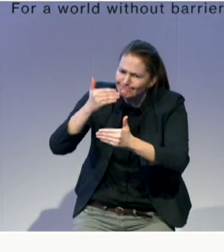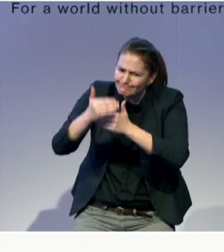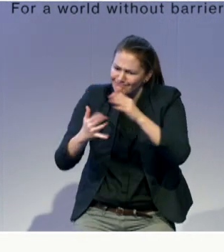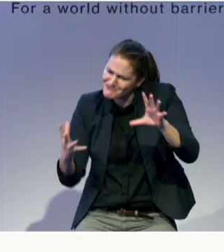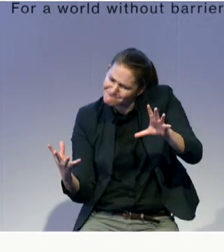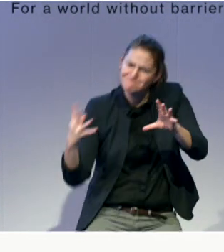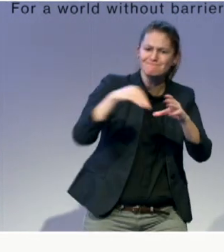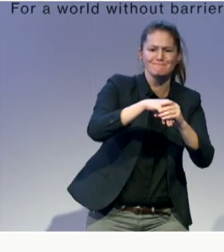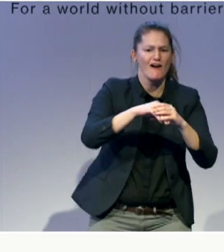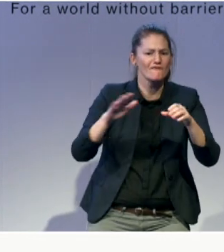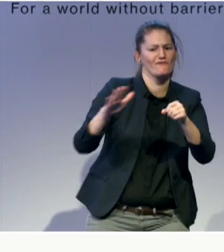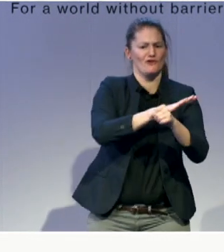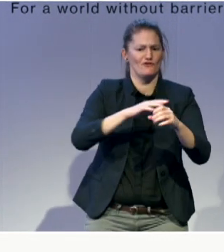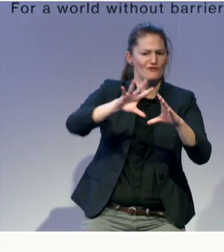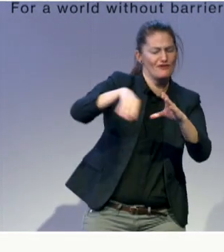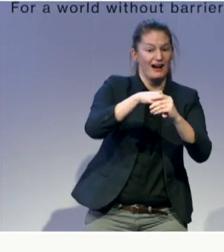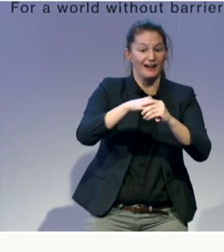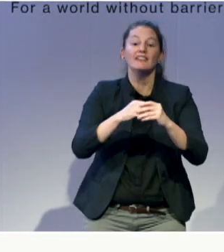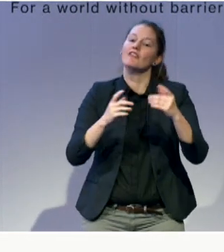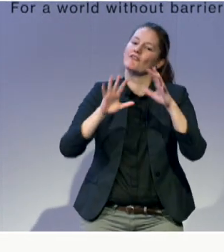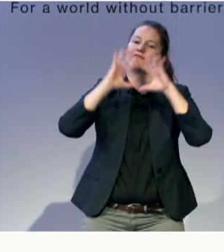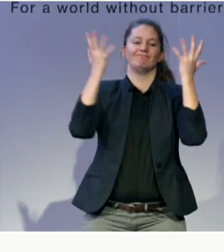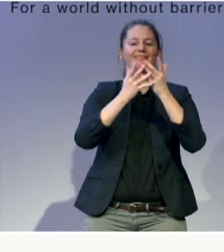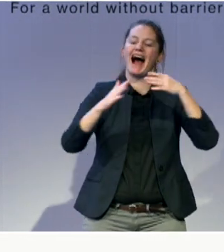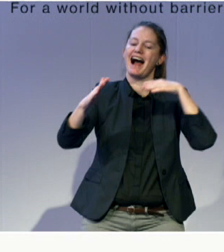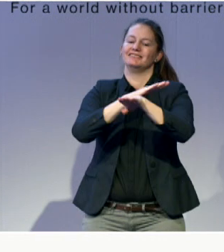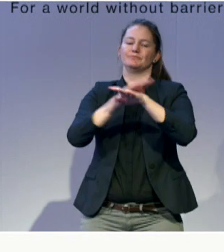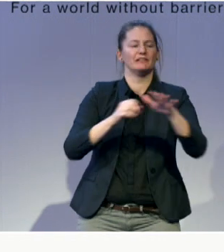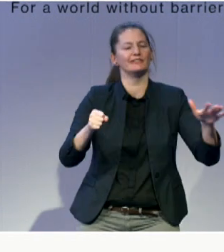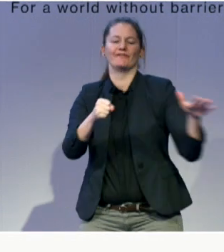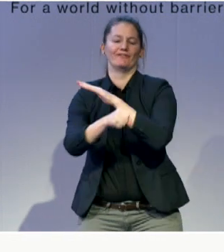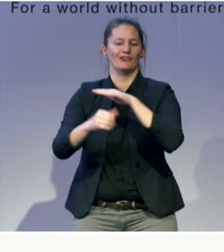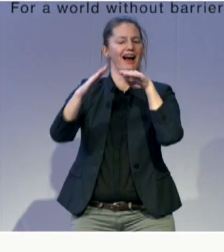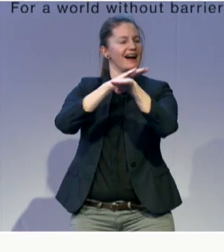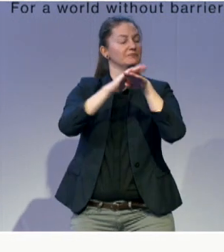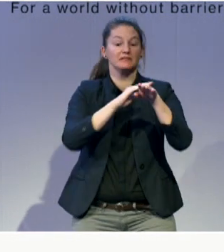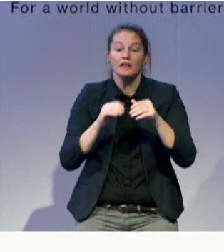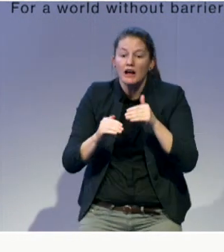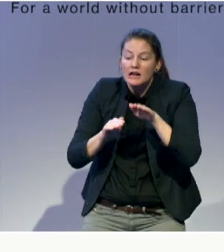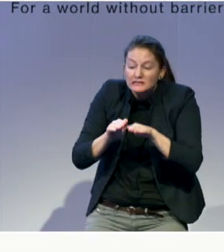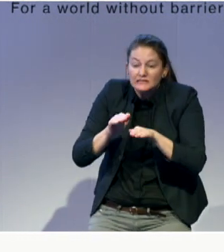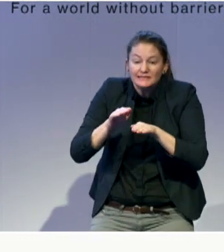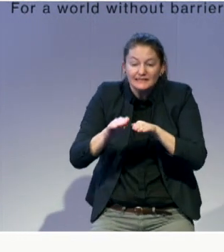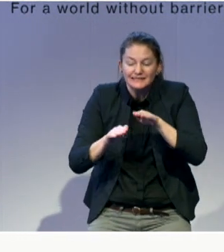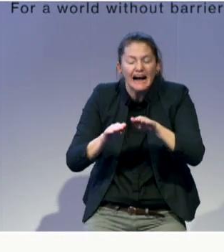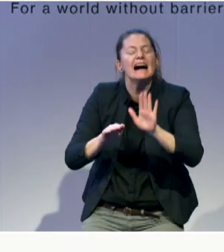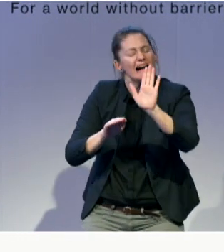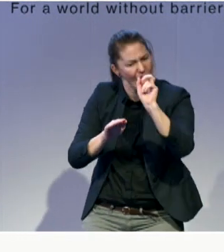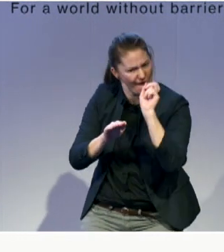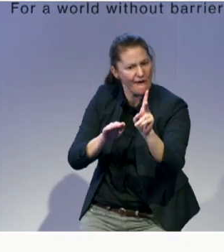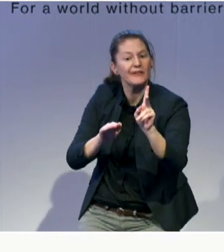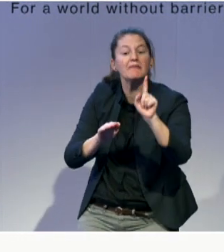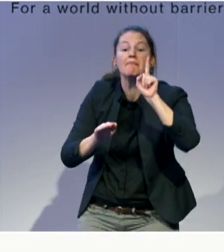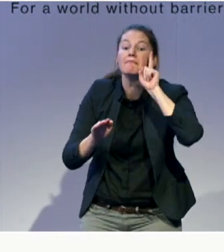is agonizingly slow. And common sense solutions, like universal